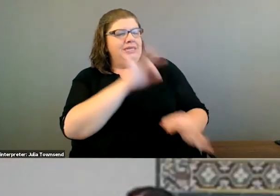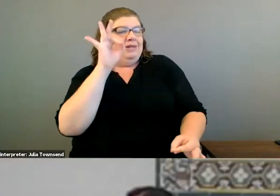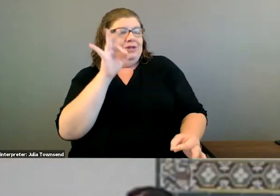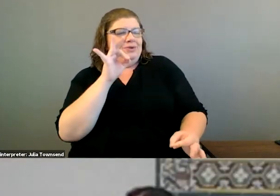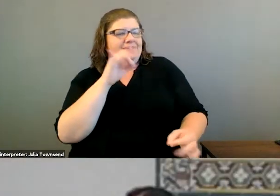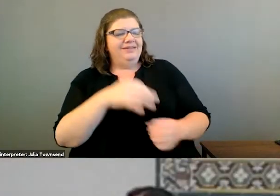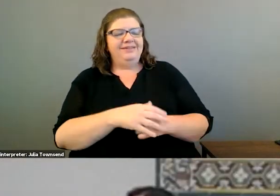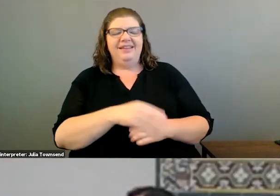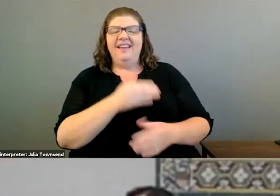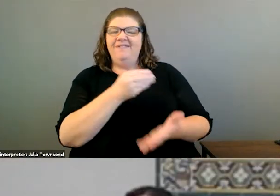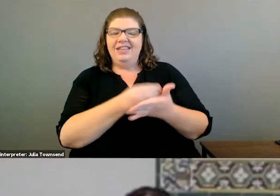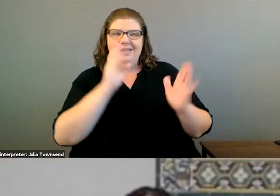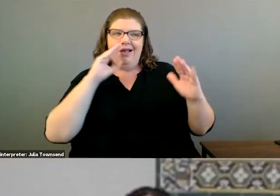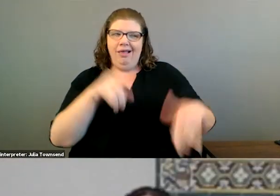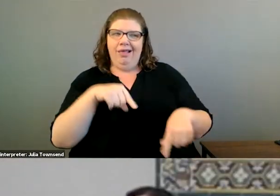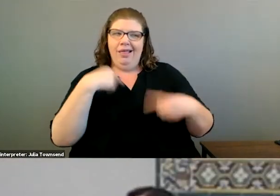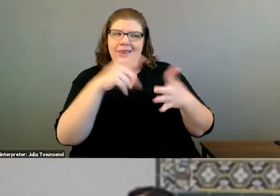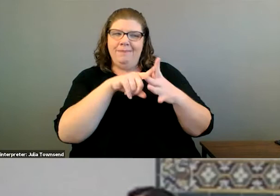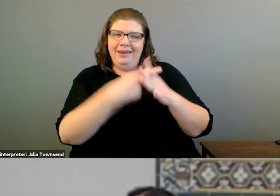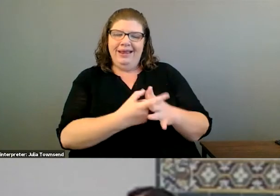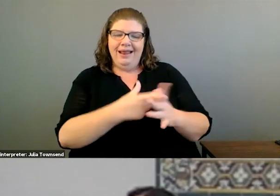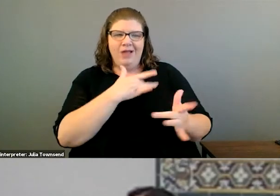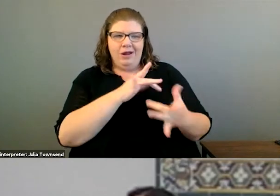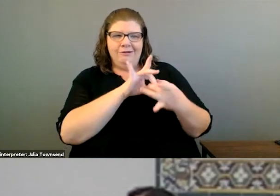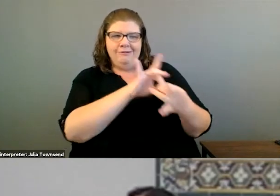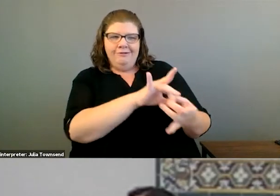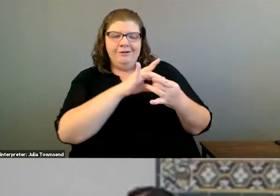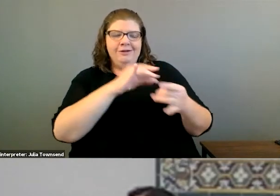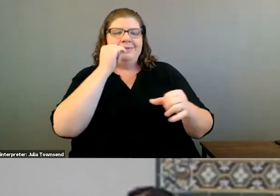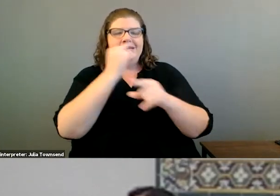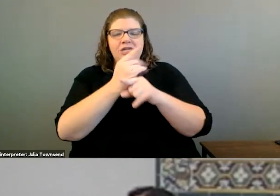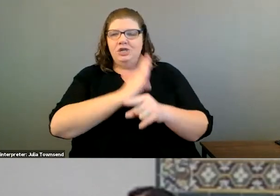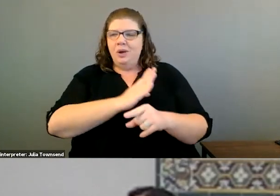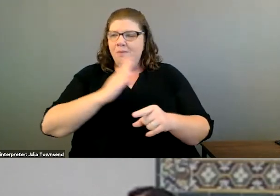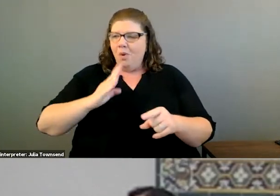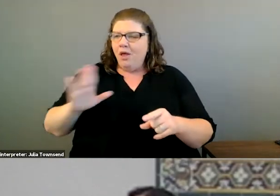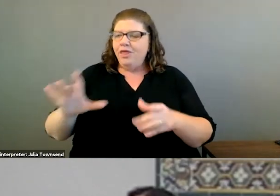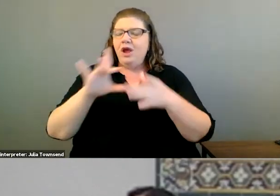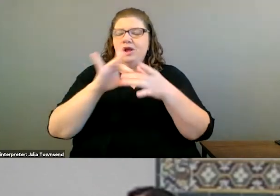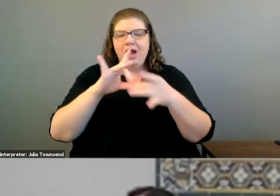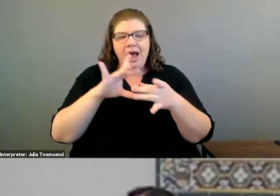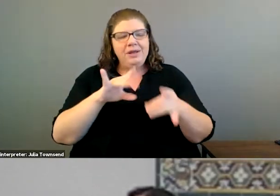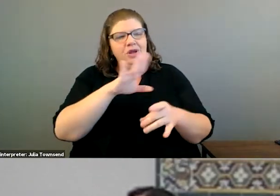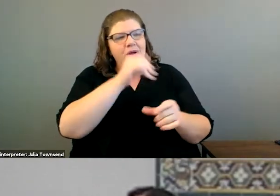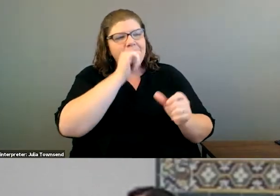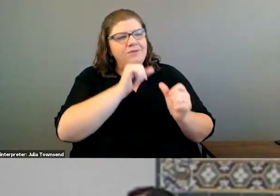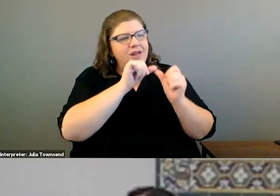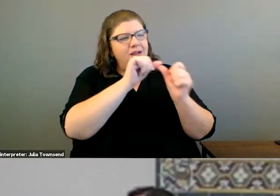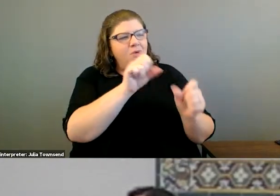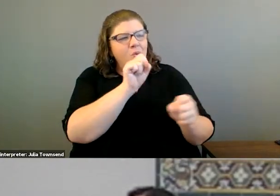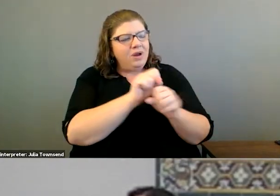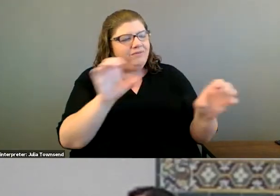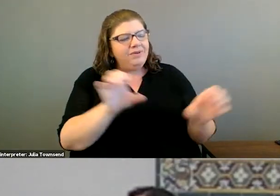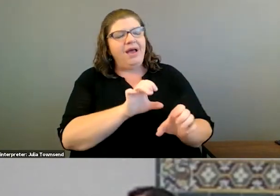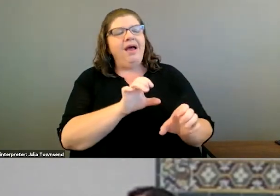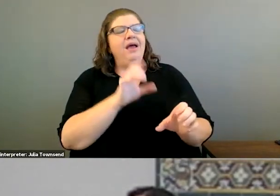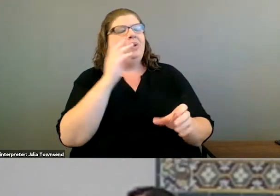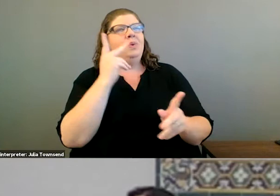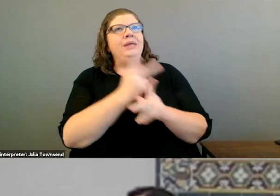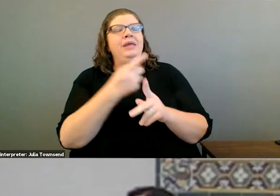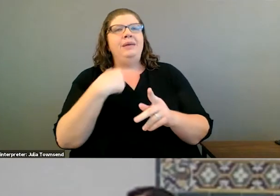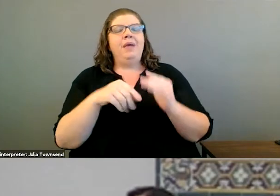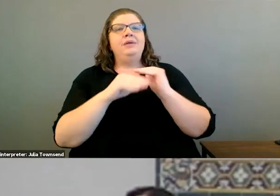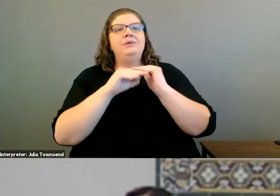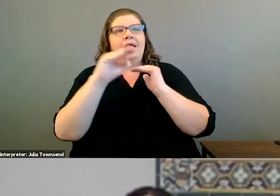We kind of felt that from the very beginning. I echo my sister board members in their comments and your diligence and the work that you've done to keep us stable through all the ups